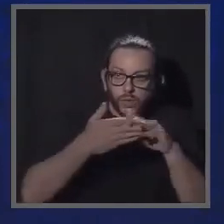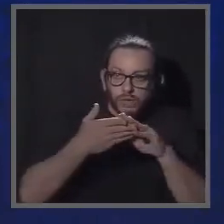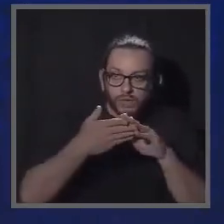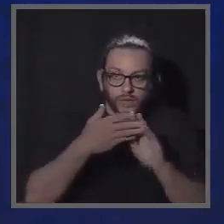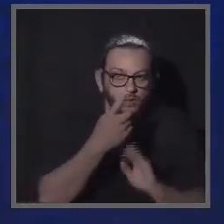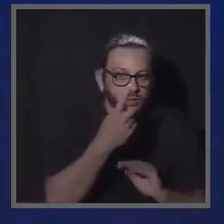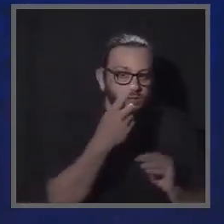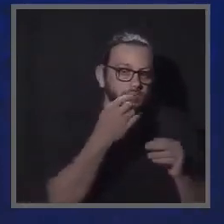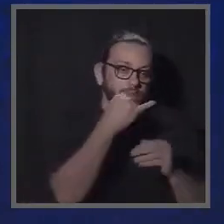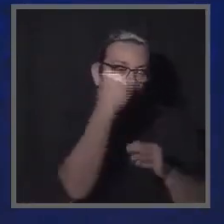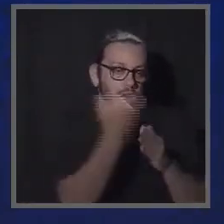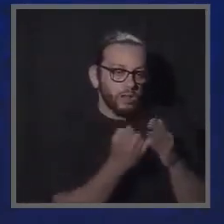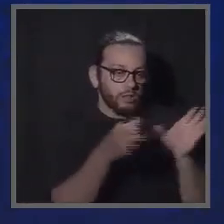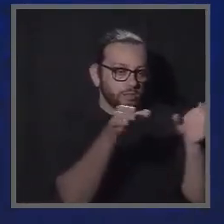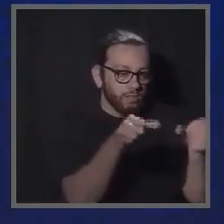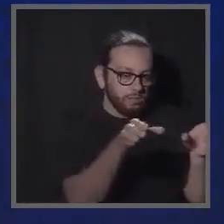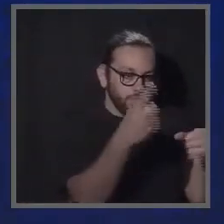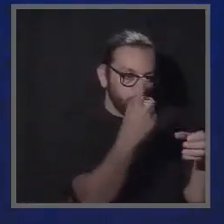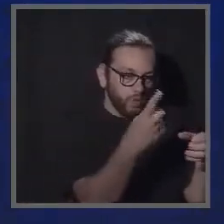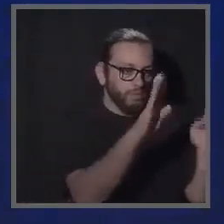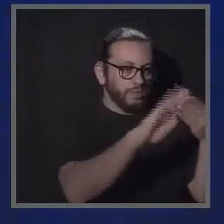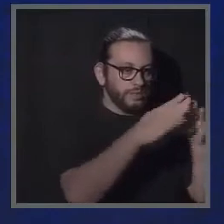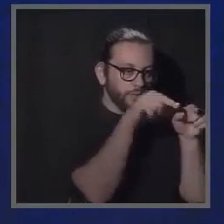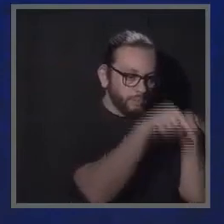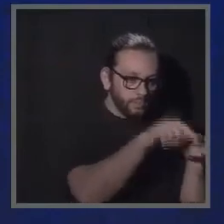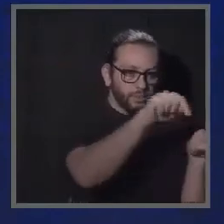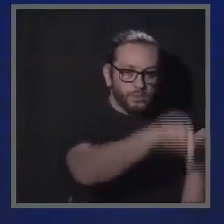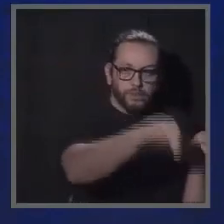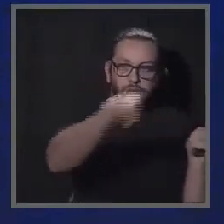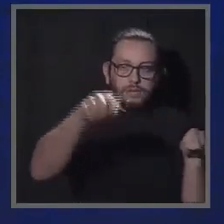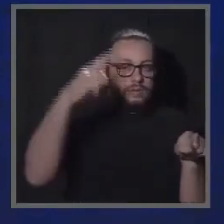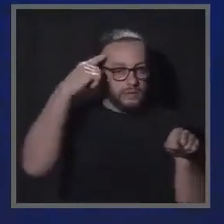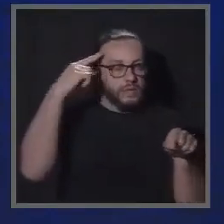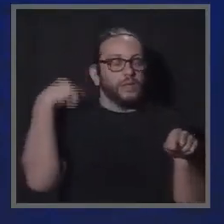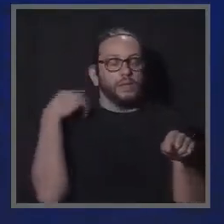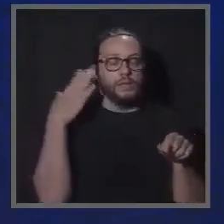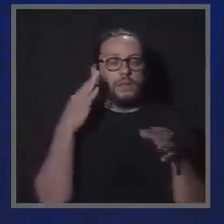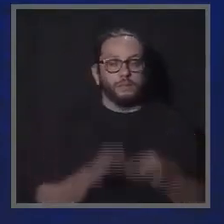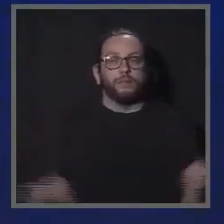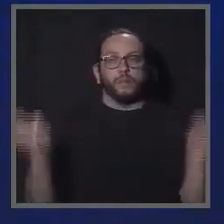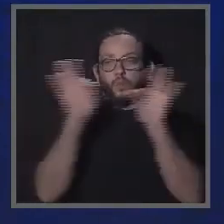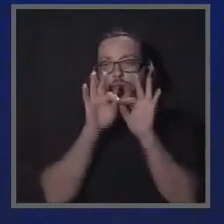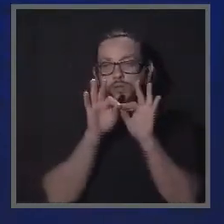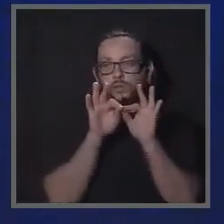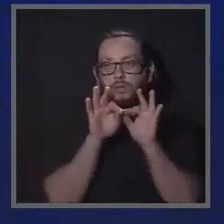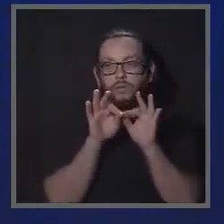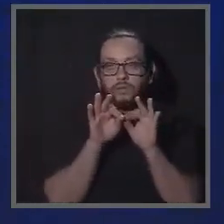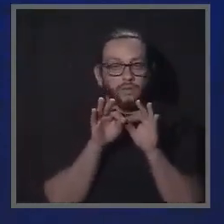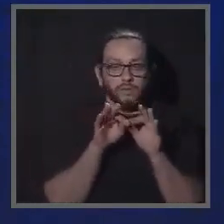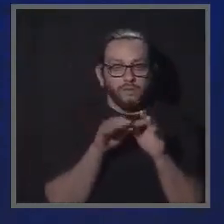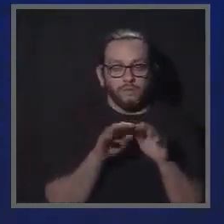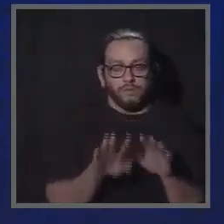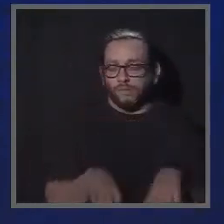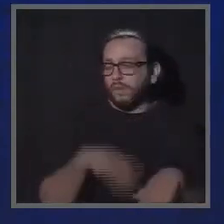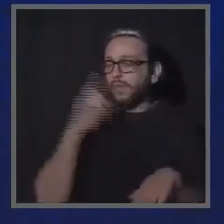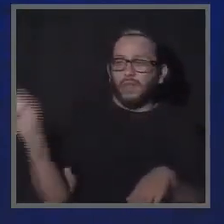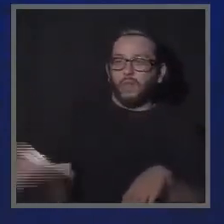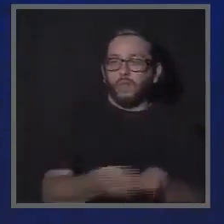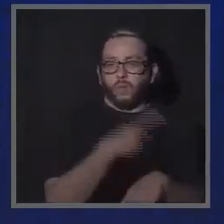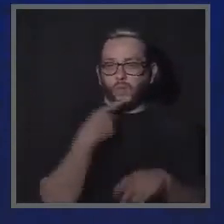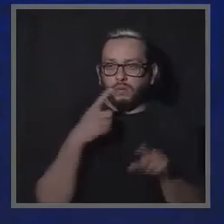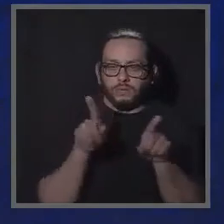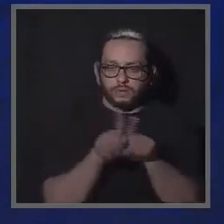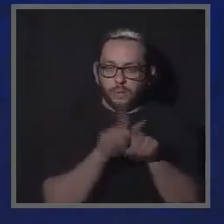artist in their way, in the specific way of creation. And this seems essential so that this